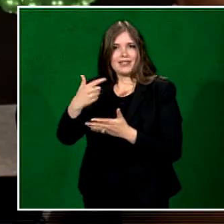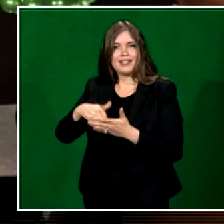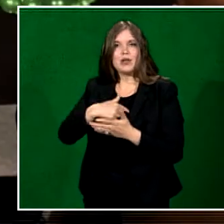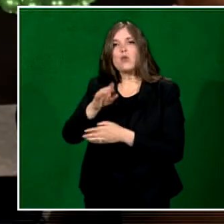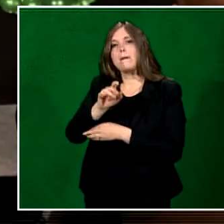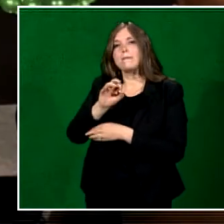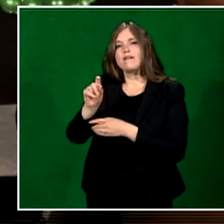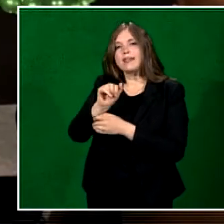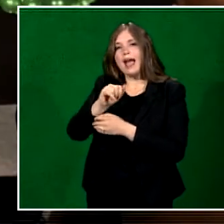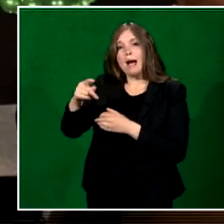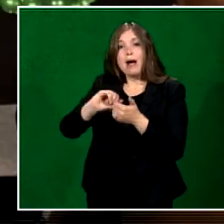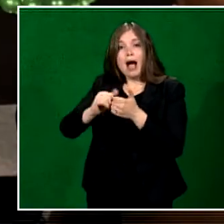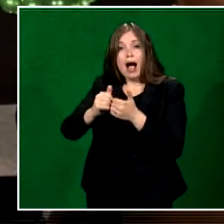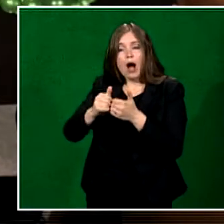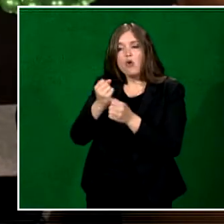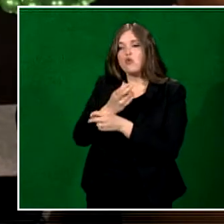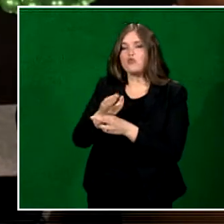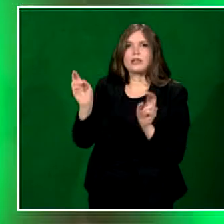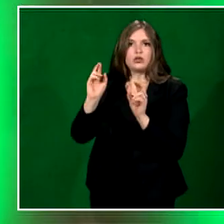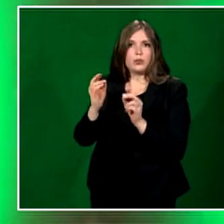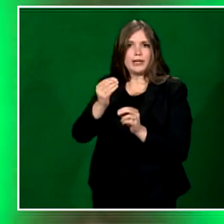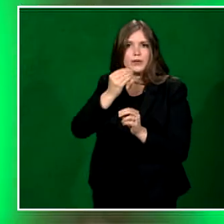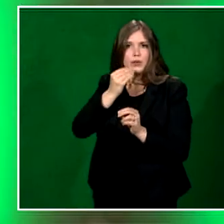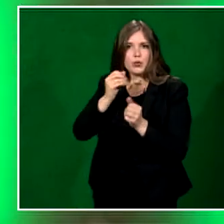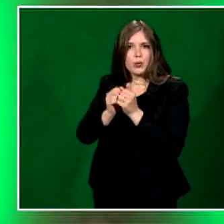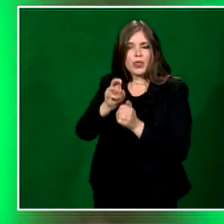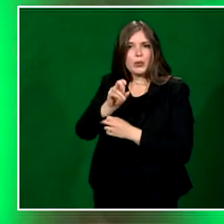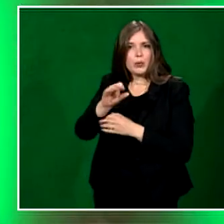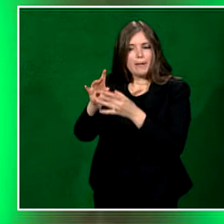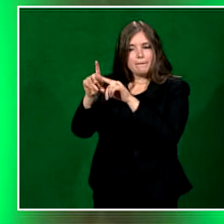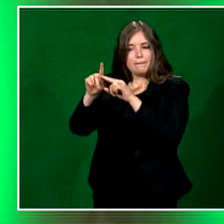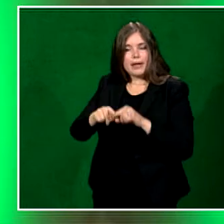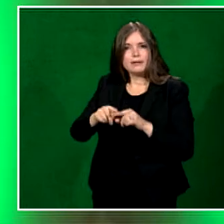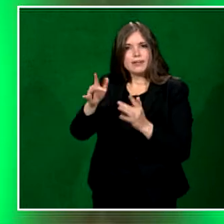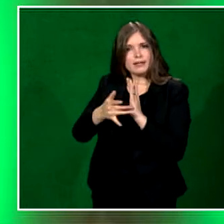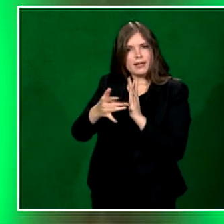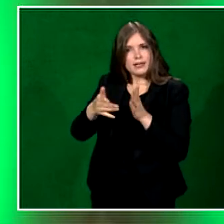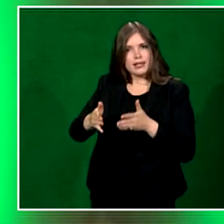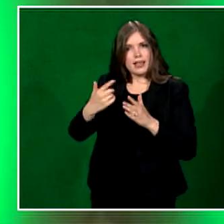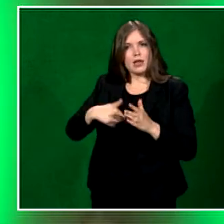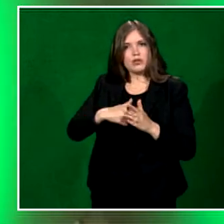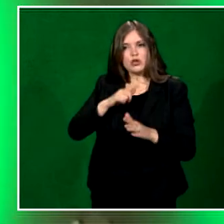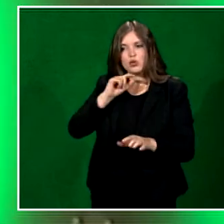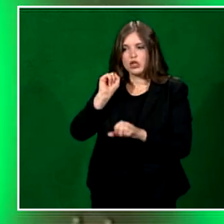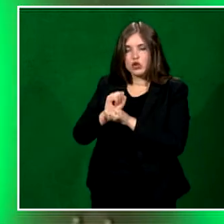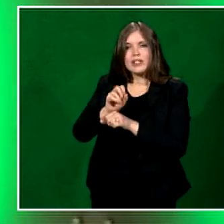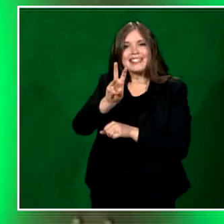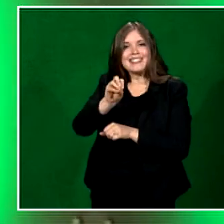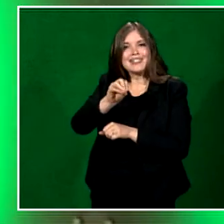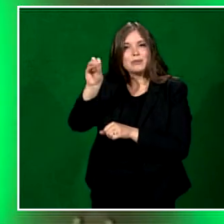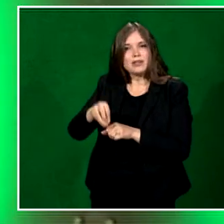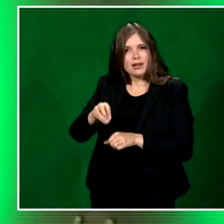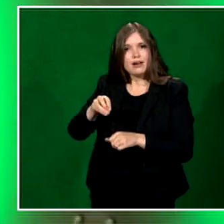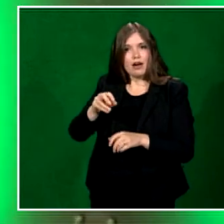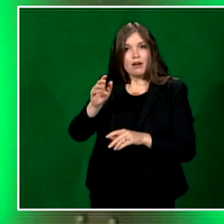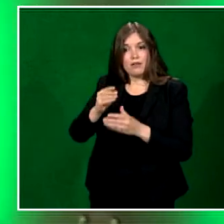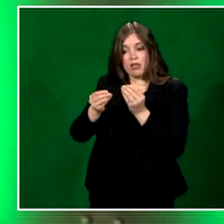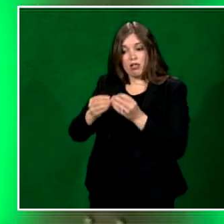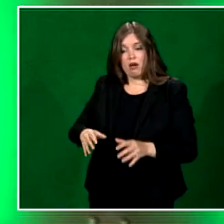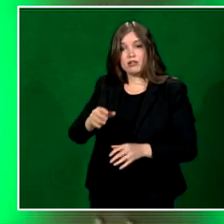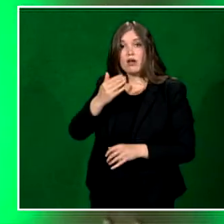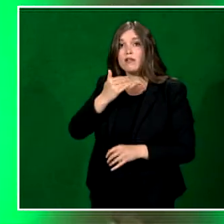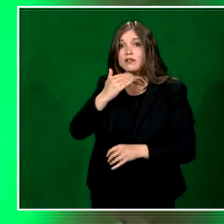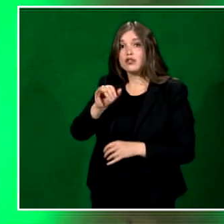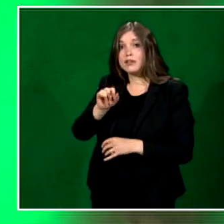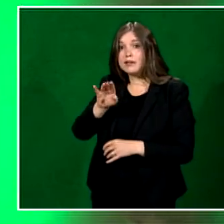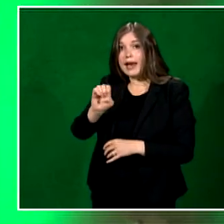by rescuing food with a web-based technology that allows us to ensure that the 60% of post-harvest loss of sugarcane does